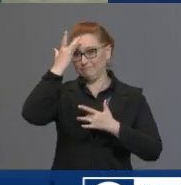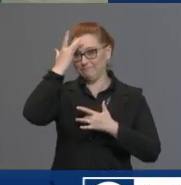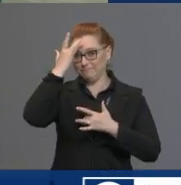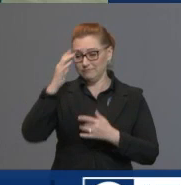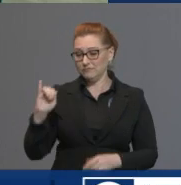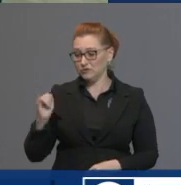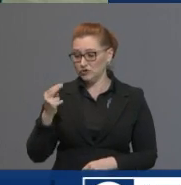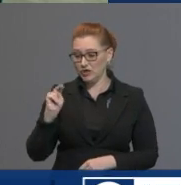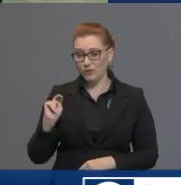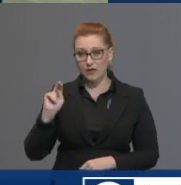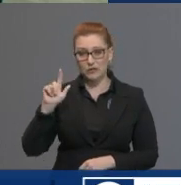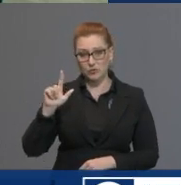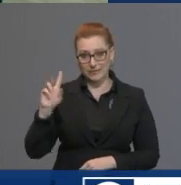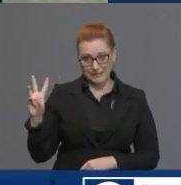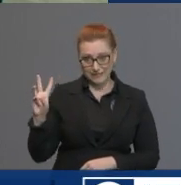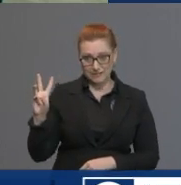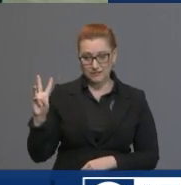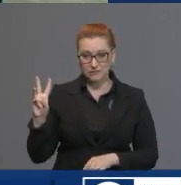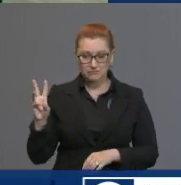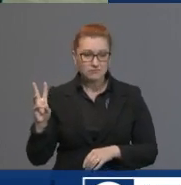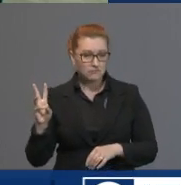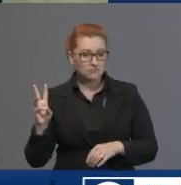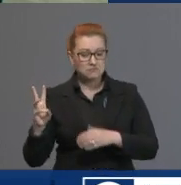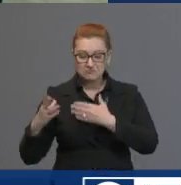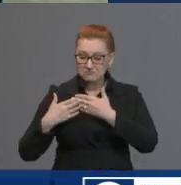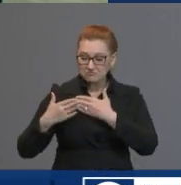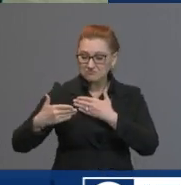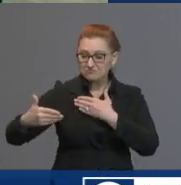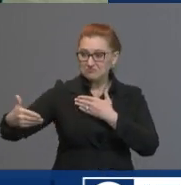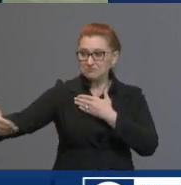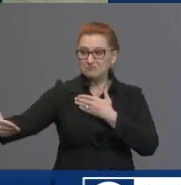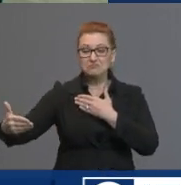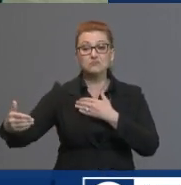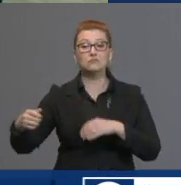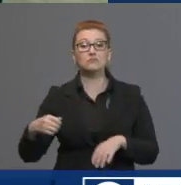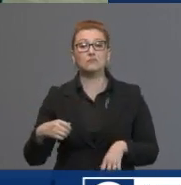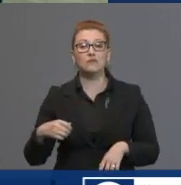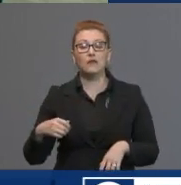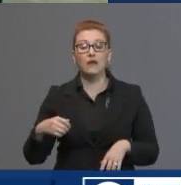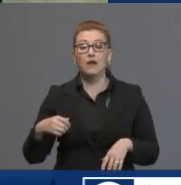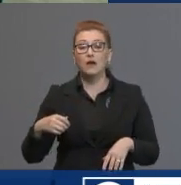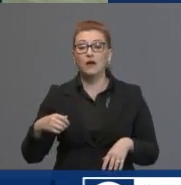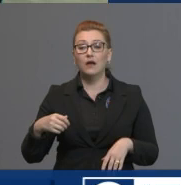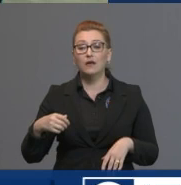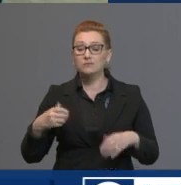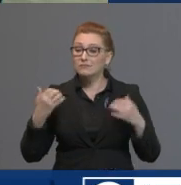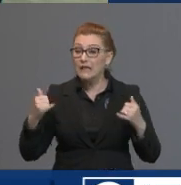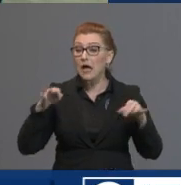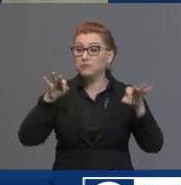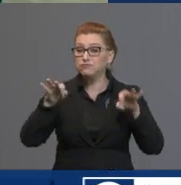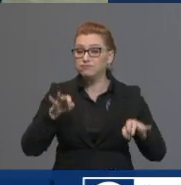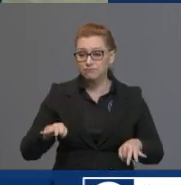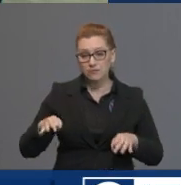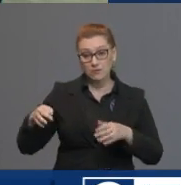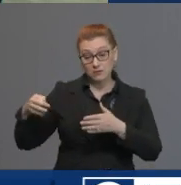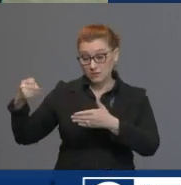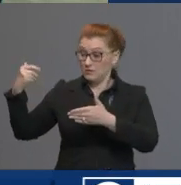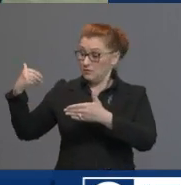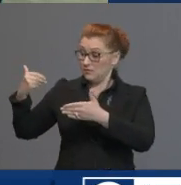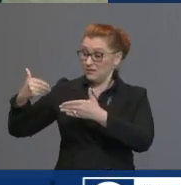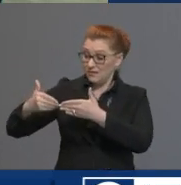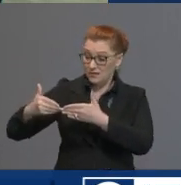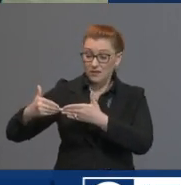26 in Arizona. And really what you're going to hear over the next few minutes is where we've